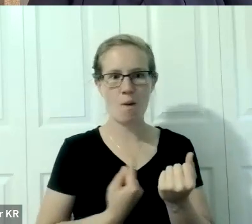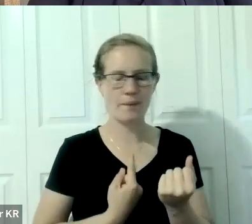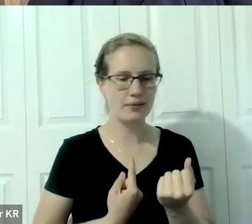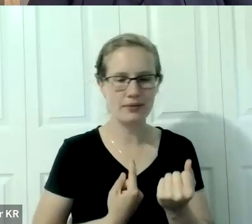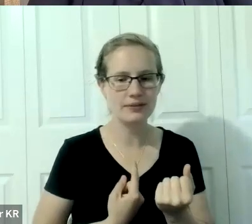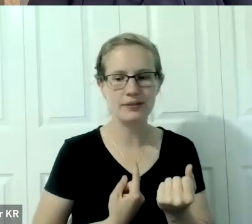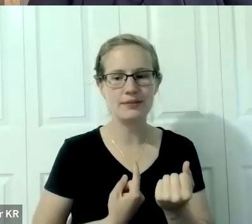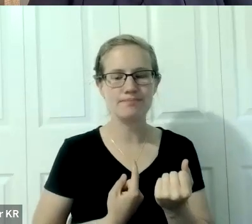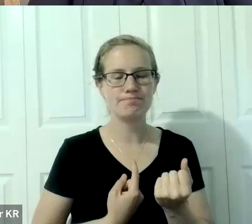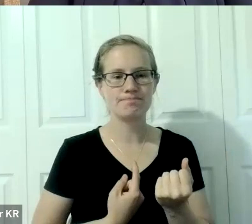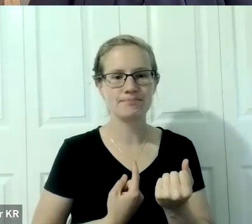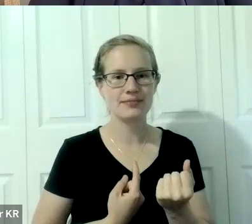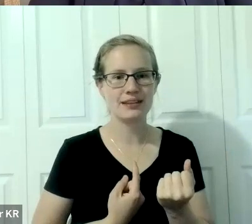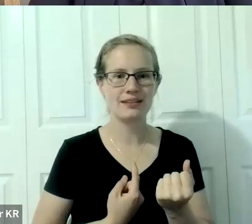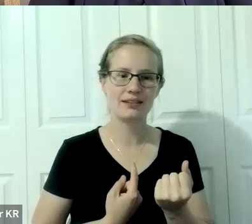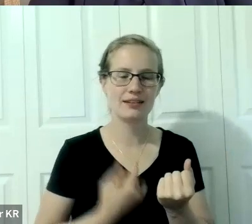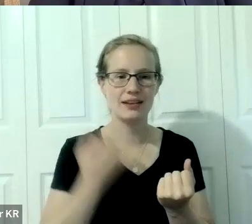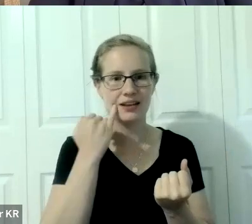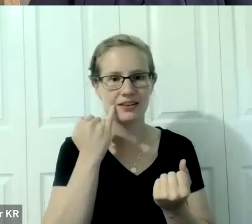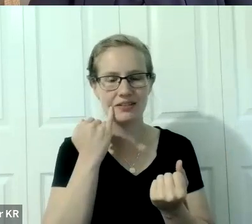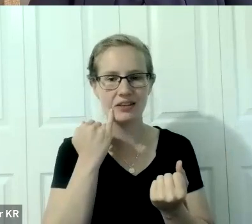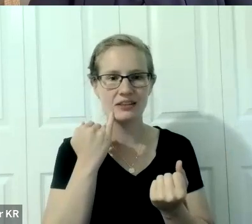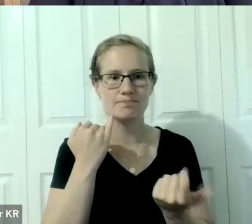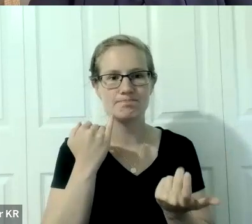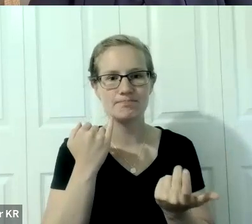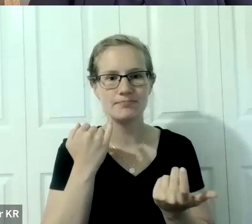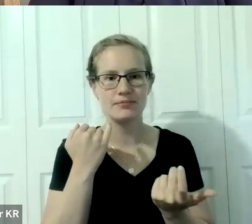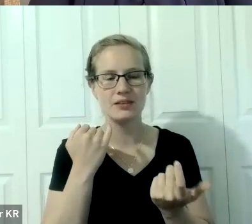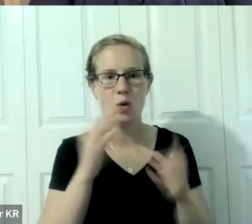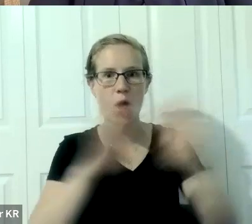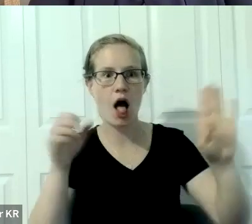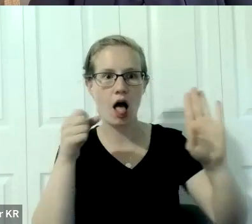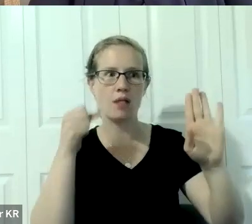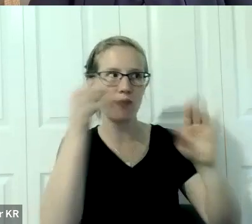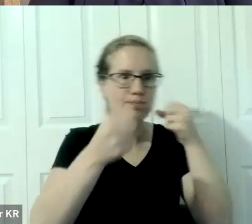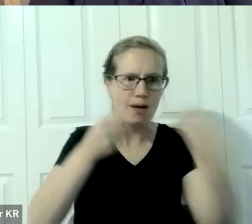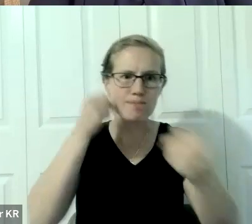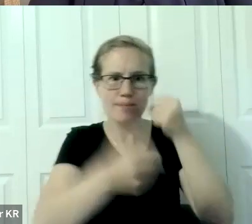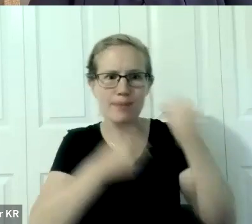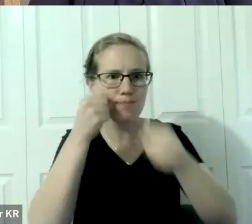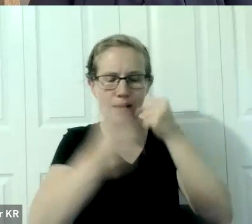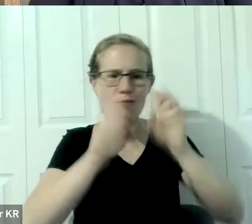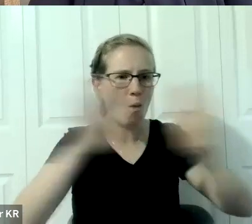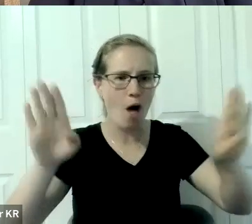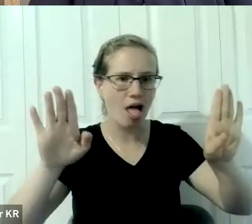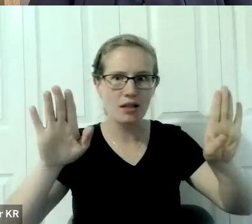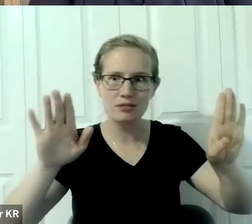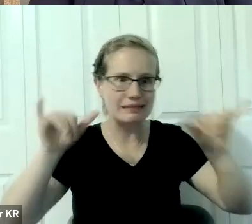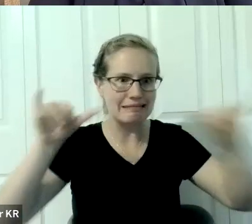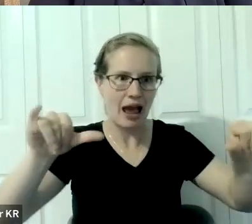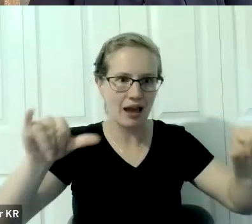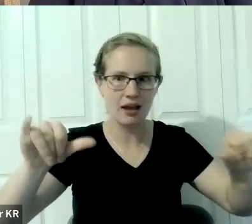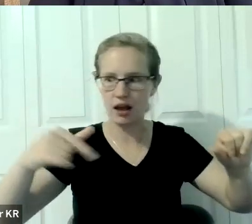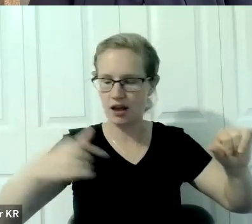myself, because, you know, if you're punching against a wall by yourself, the wall's not going to go anywhere and you're just going to get